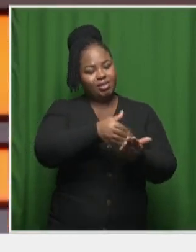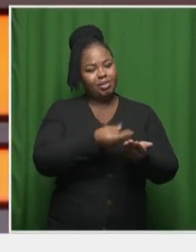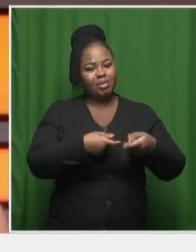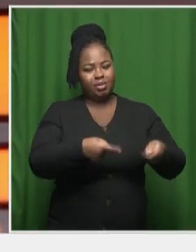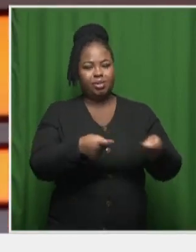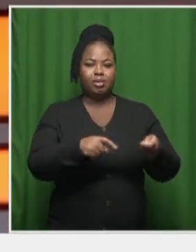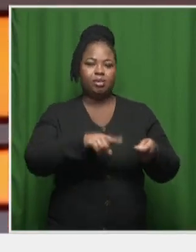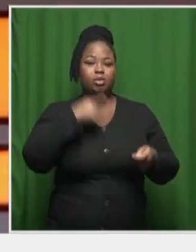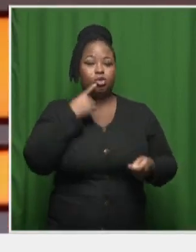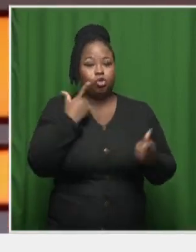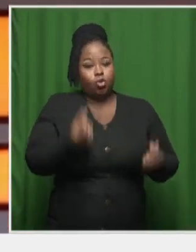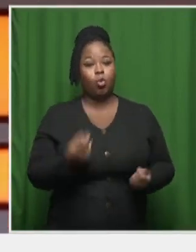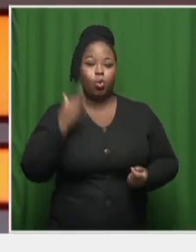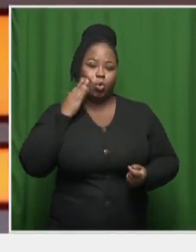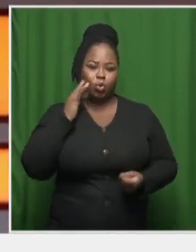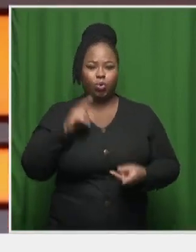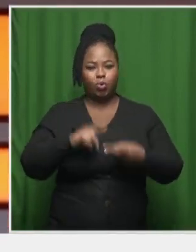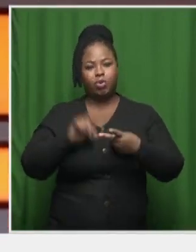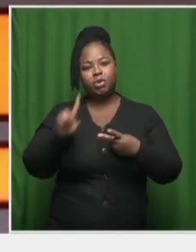said. And once the meal,